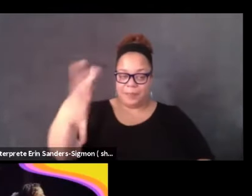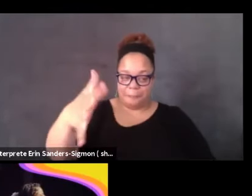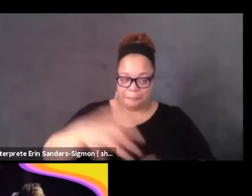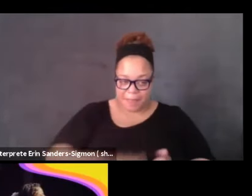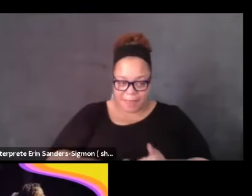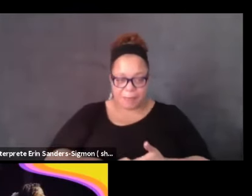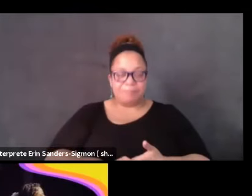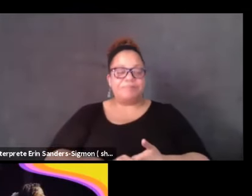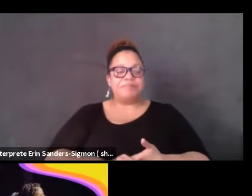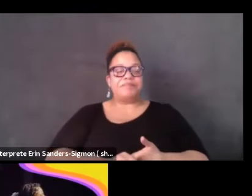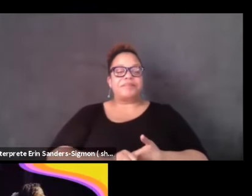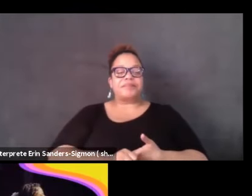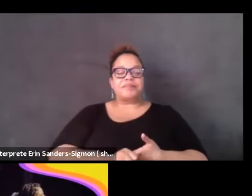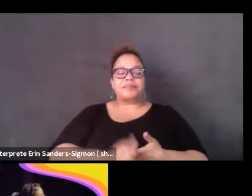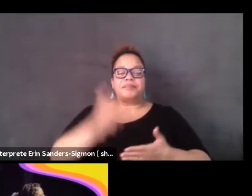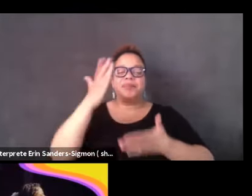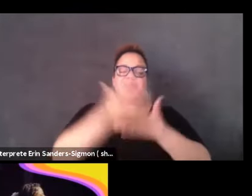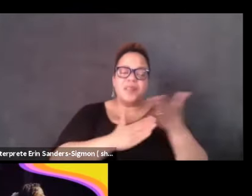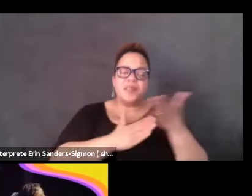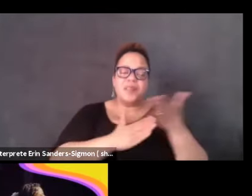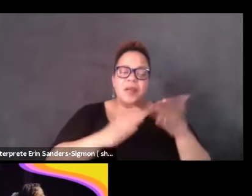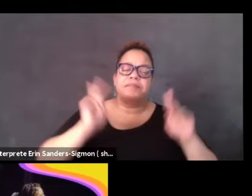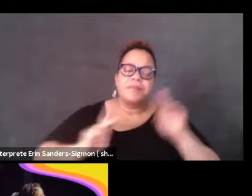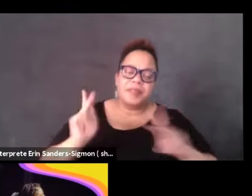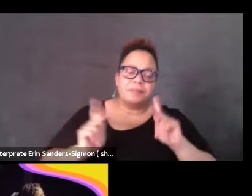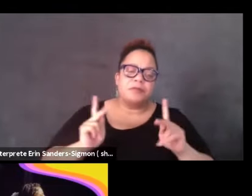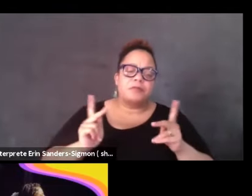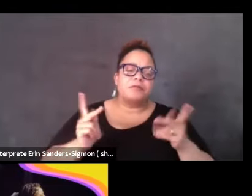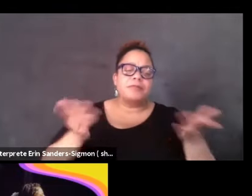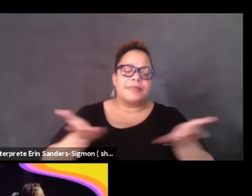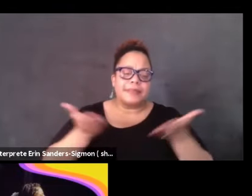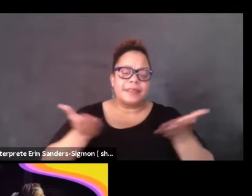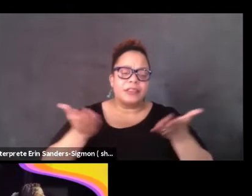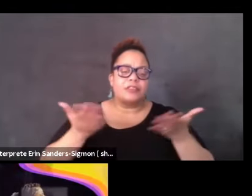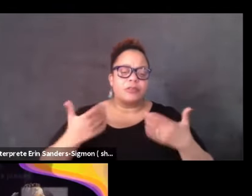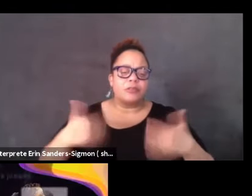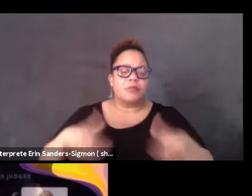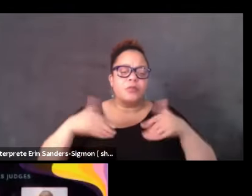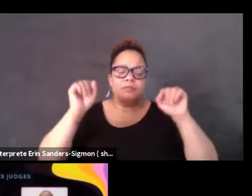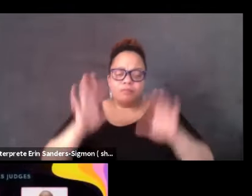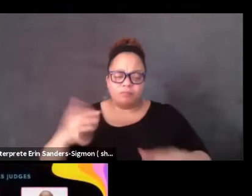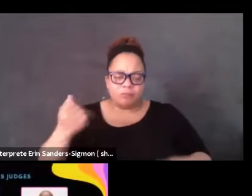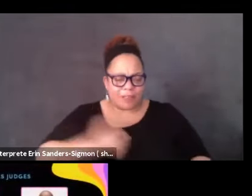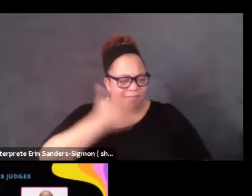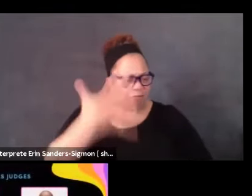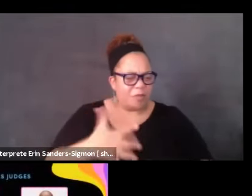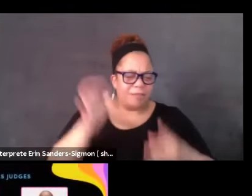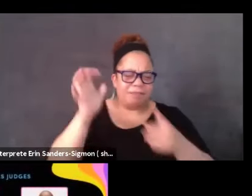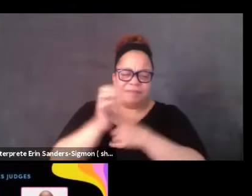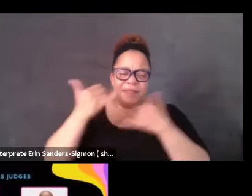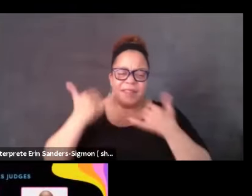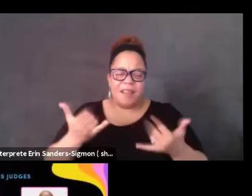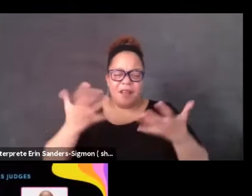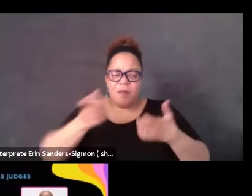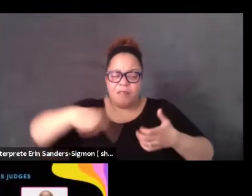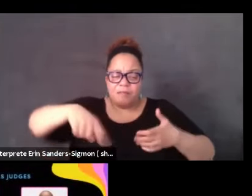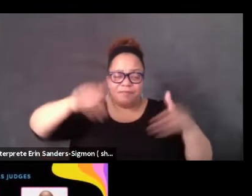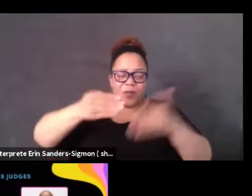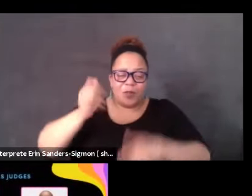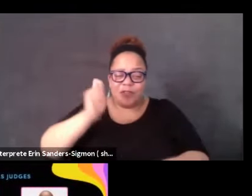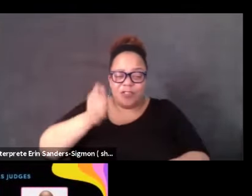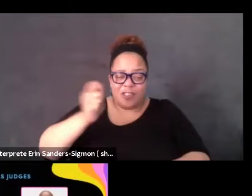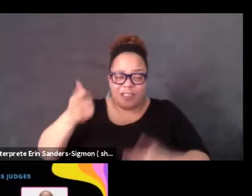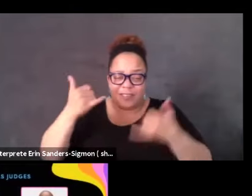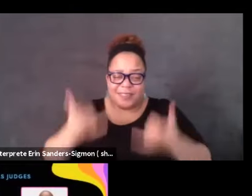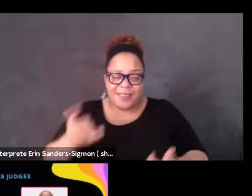great poems. So I want y'all to meet them, rather. I know them, I like them a whole lot, and I hope you will too. So